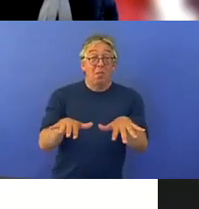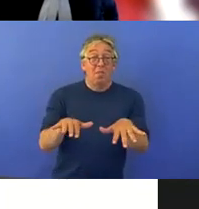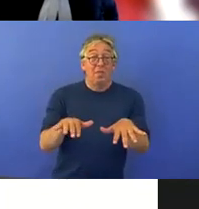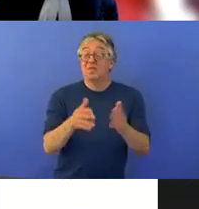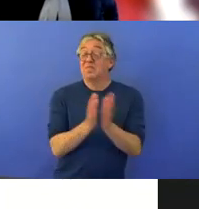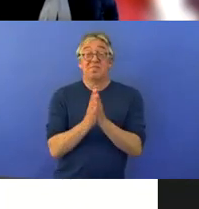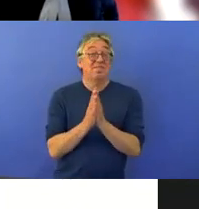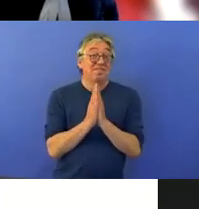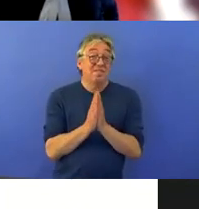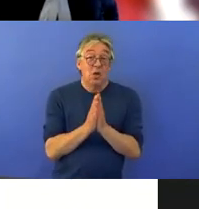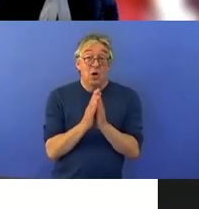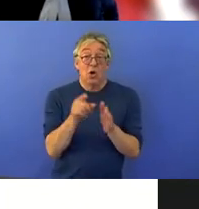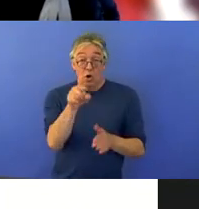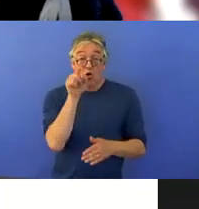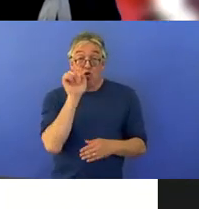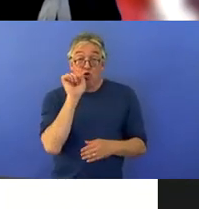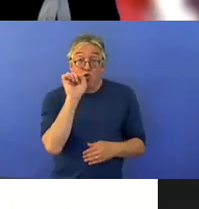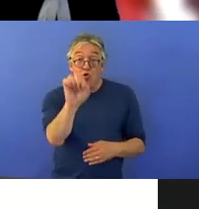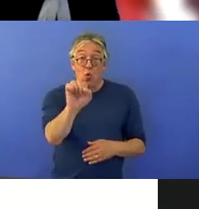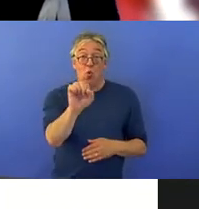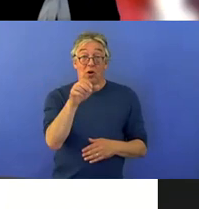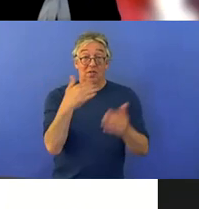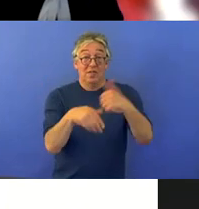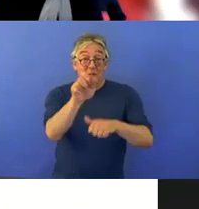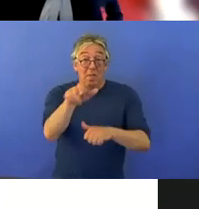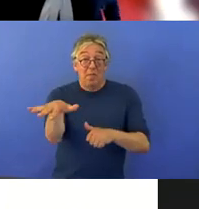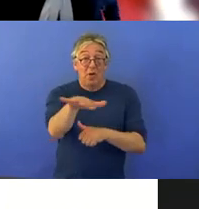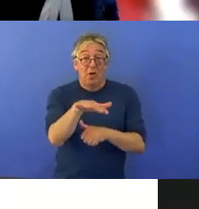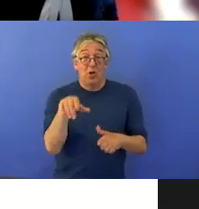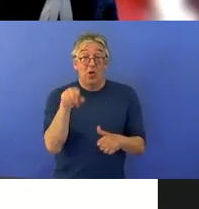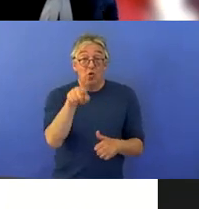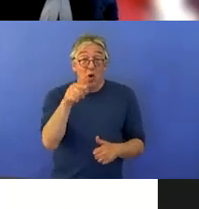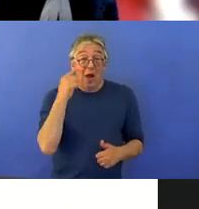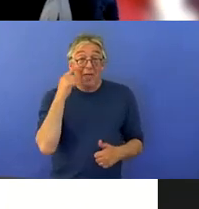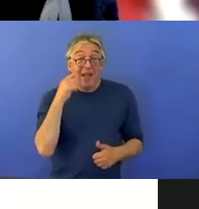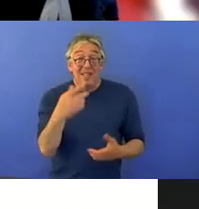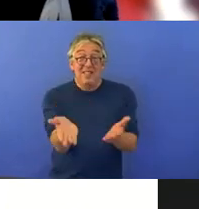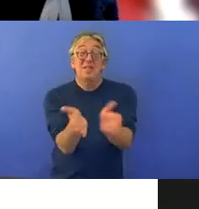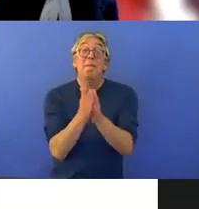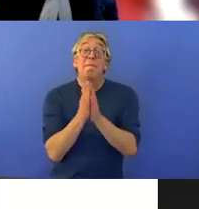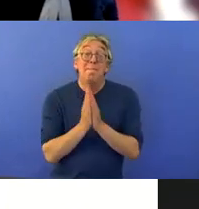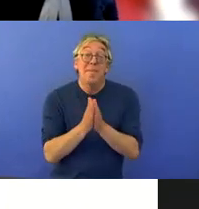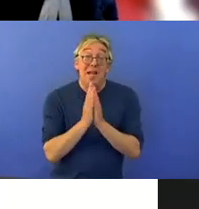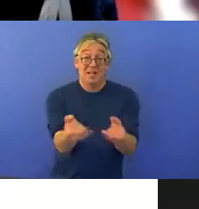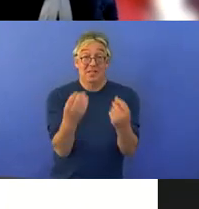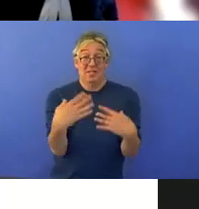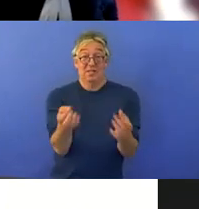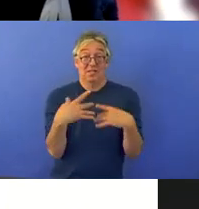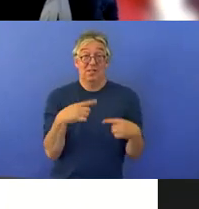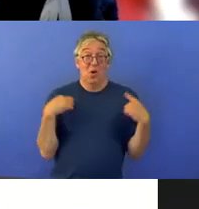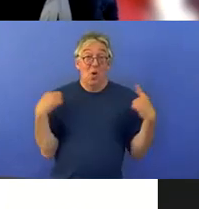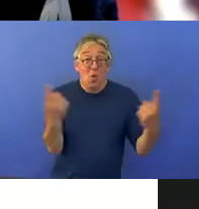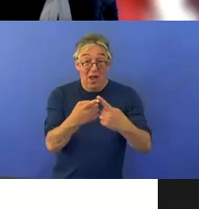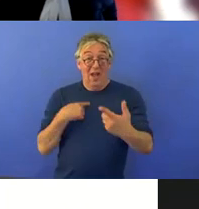the civil society of persons with disability. This is the most important thing. We are together in